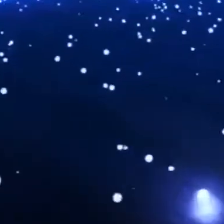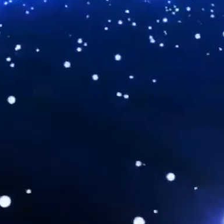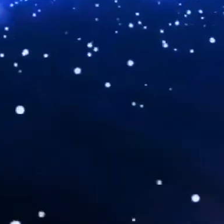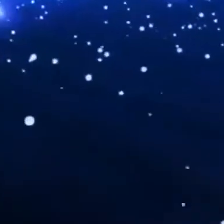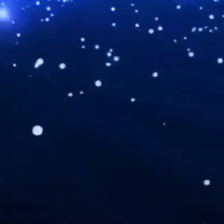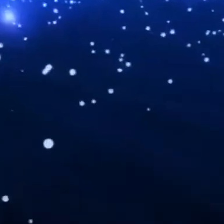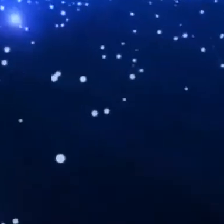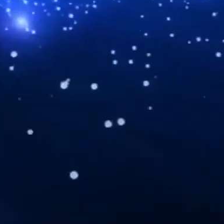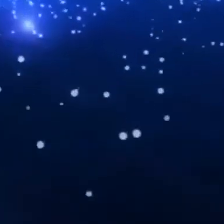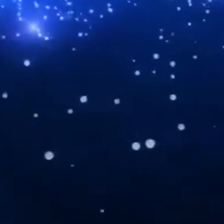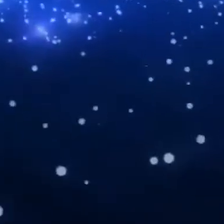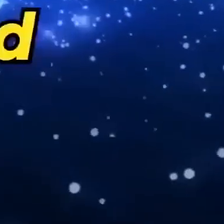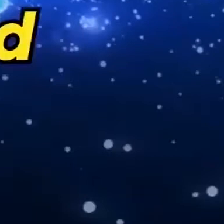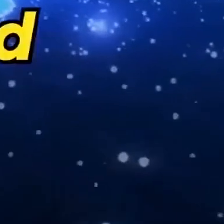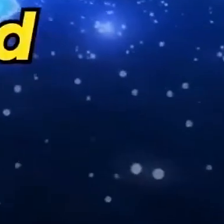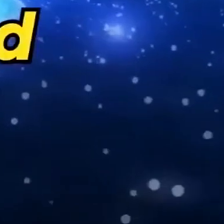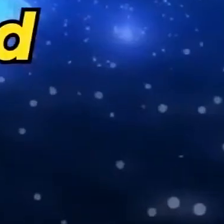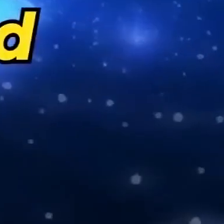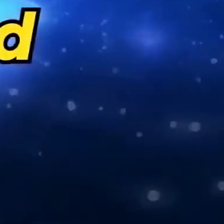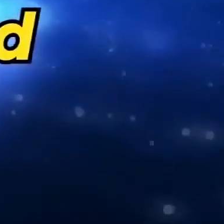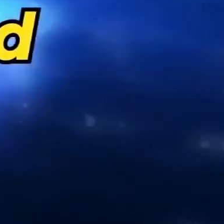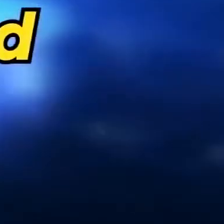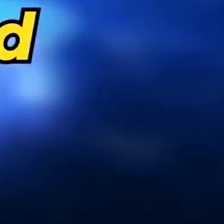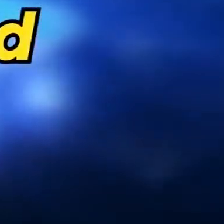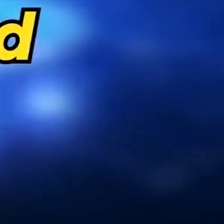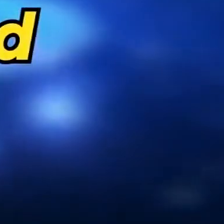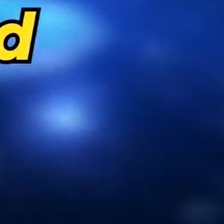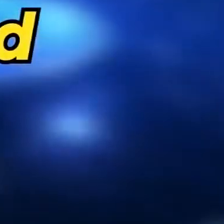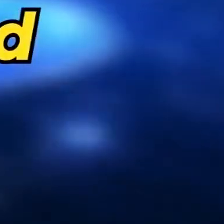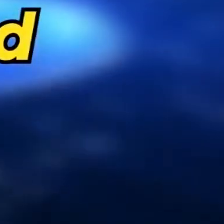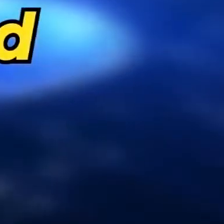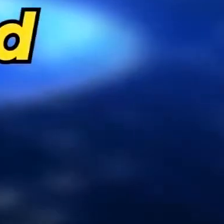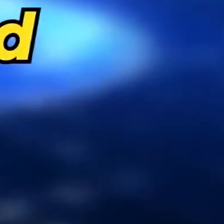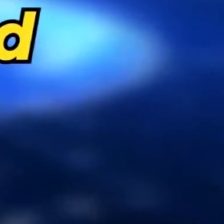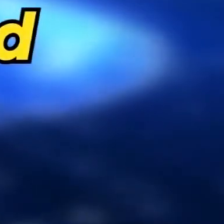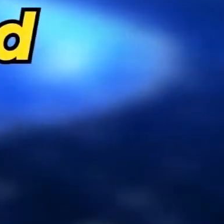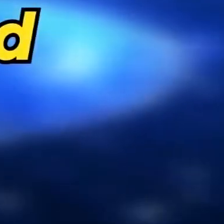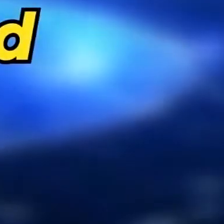+233 277 552 208. Kindly visit our social media platforms, watch us on YouTube, or visit our website for